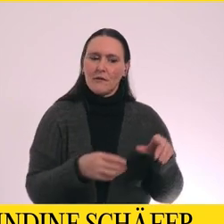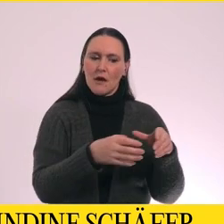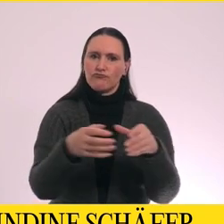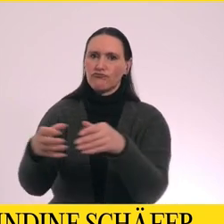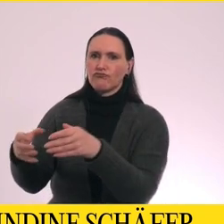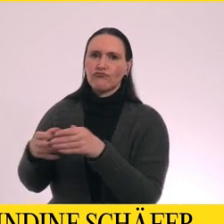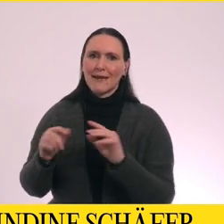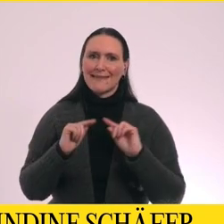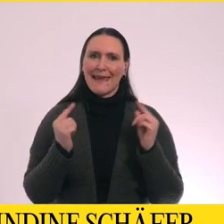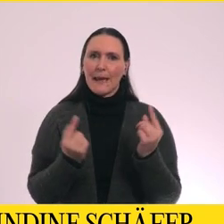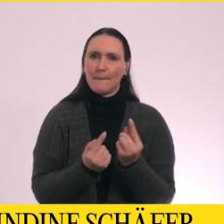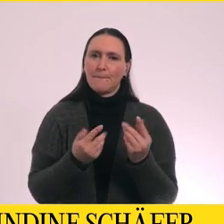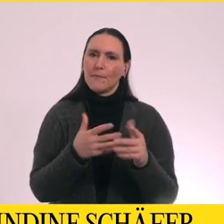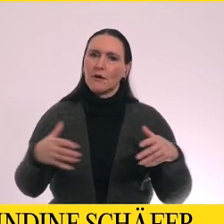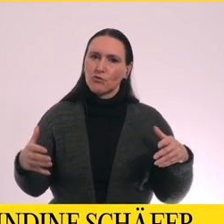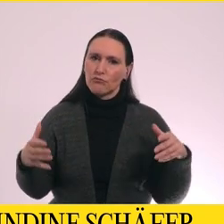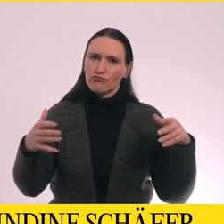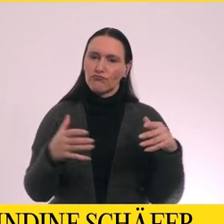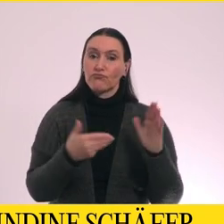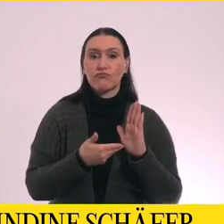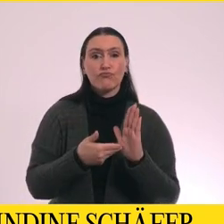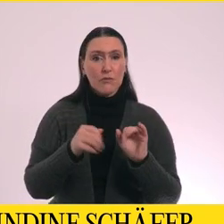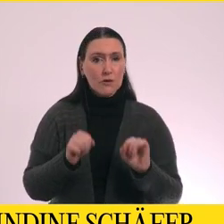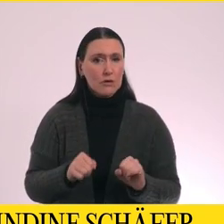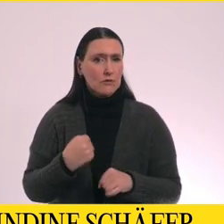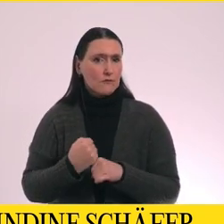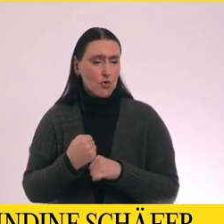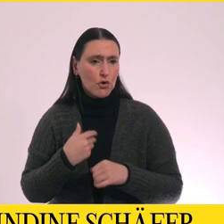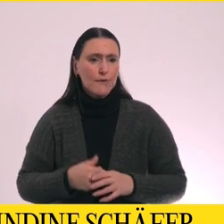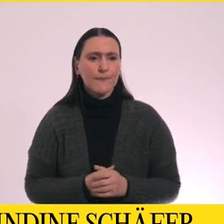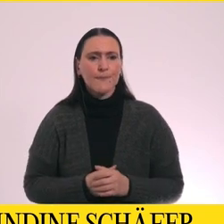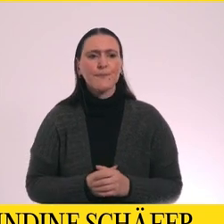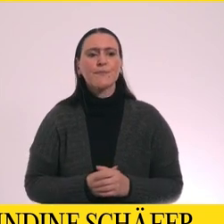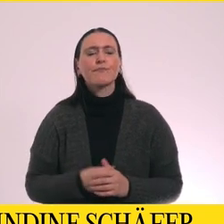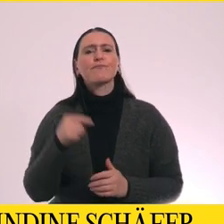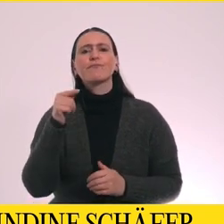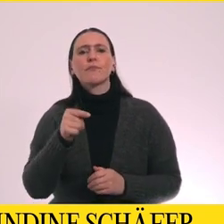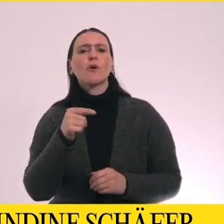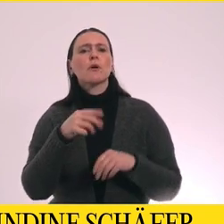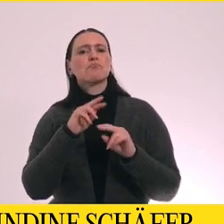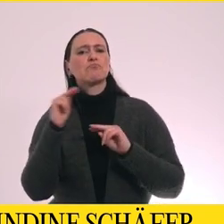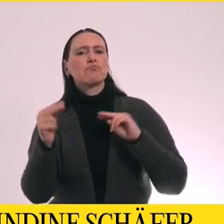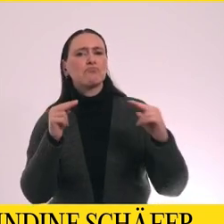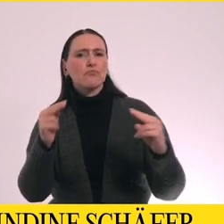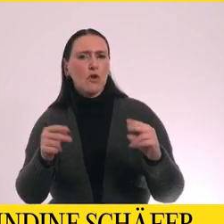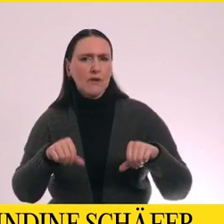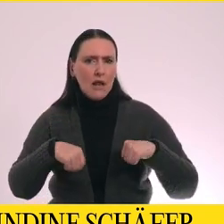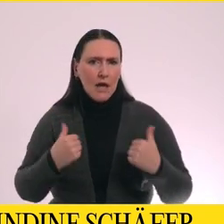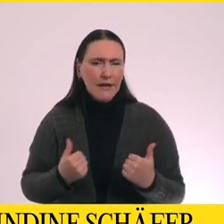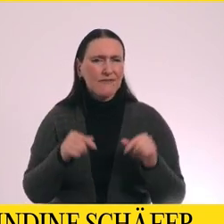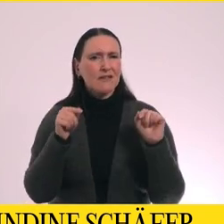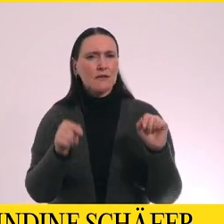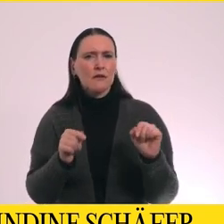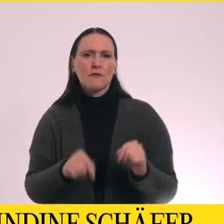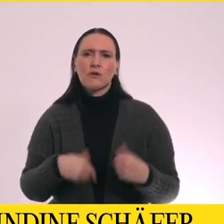I think the house is important because it encompasses a lot of aspects of life that every human needs,